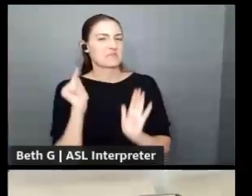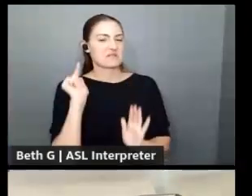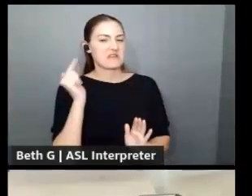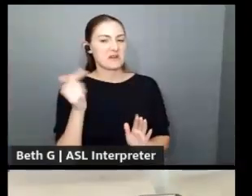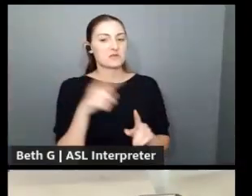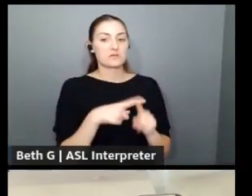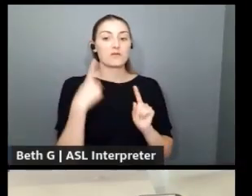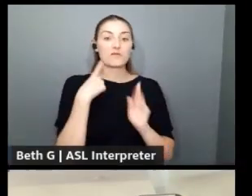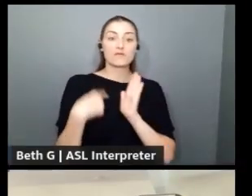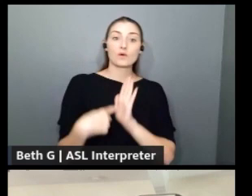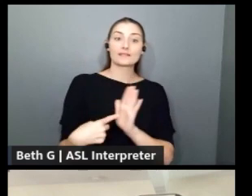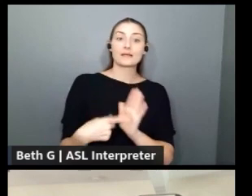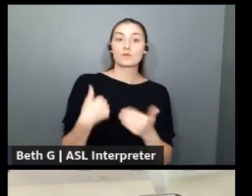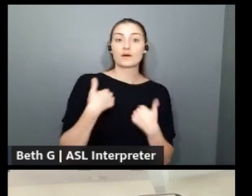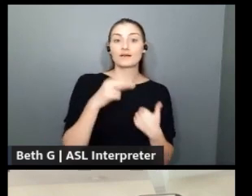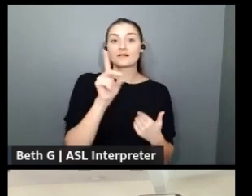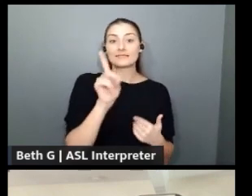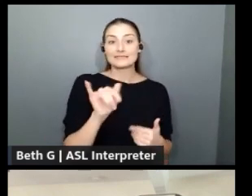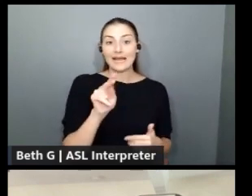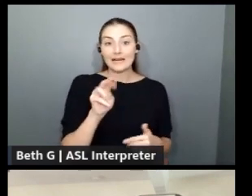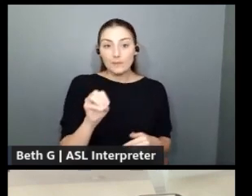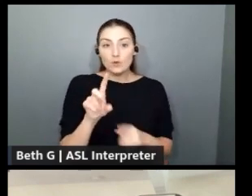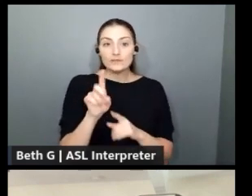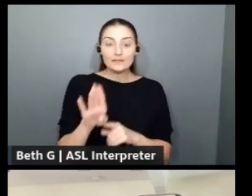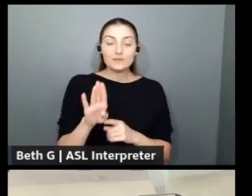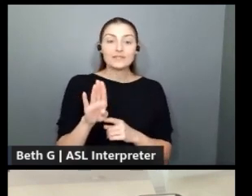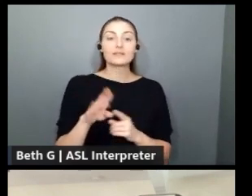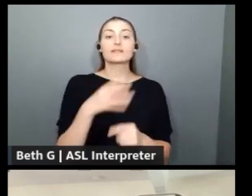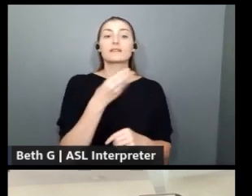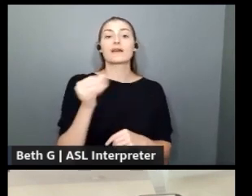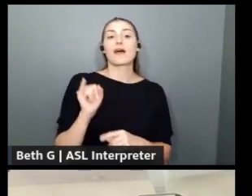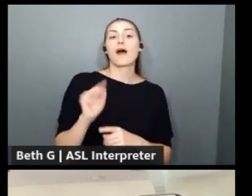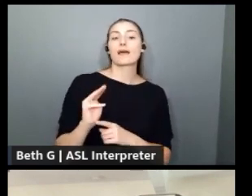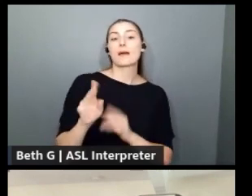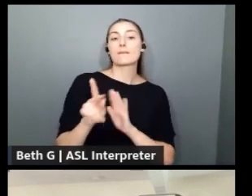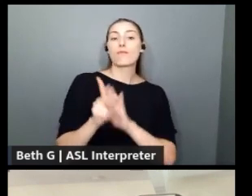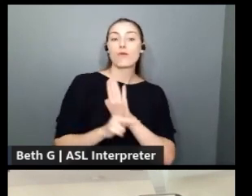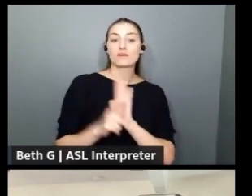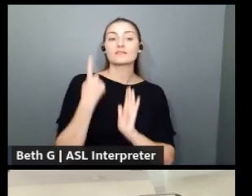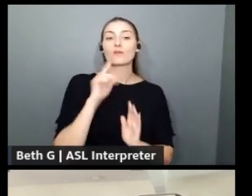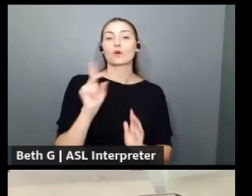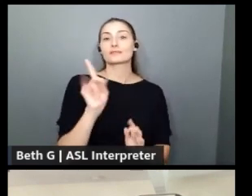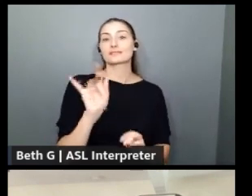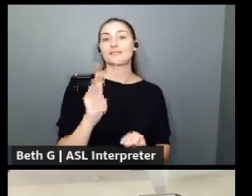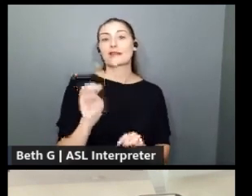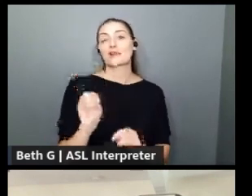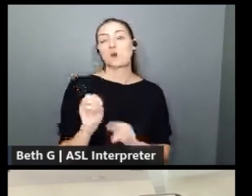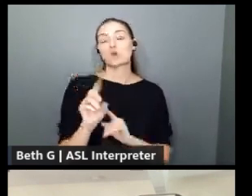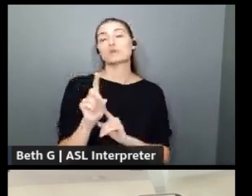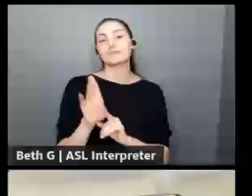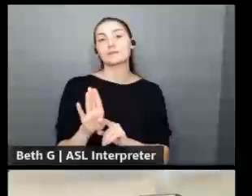example, a DynamoDB table and the IAM policy for the DynamoDB tables that will be created.